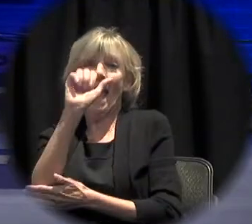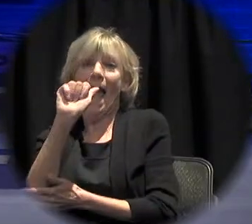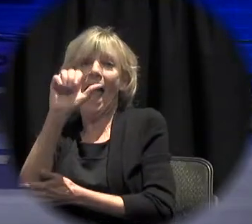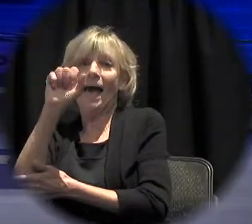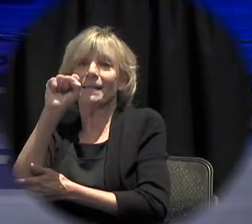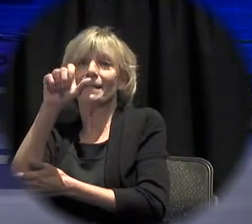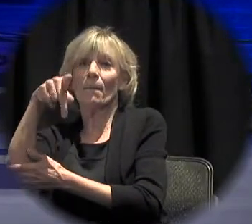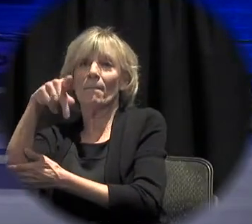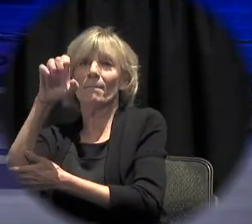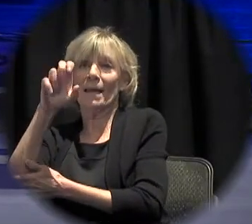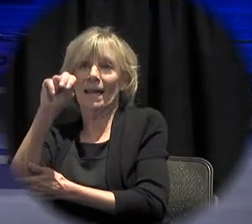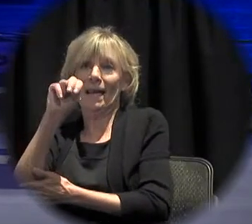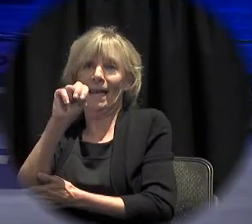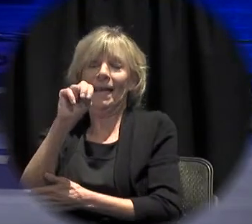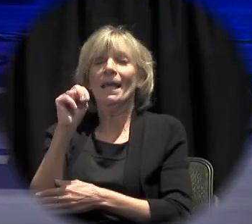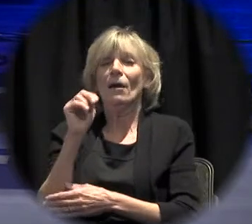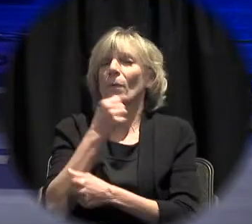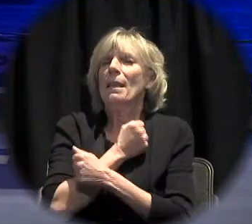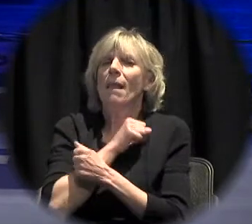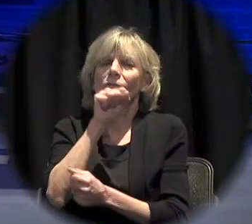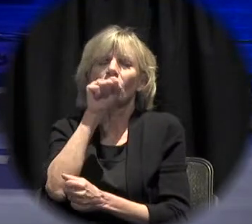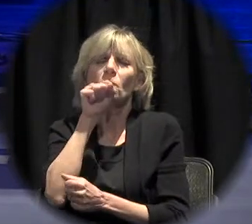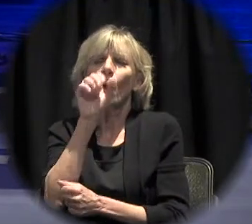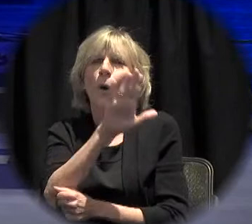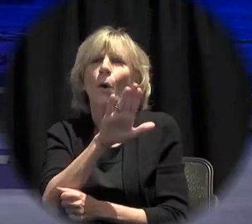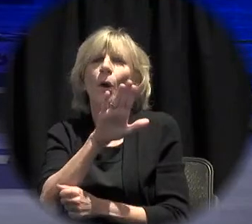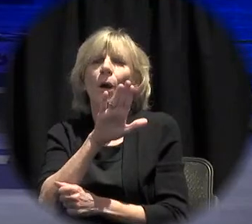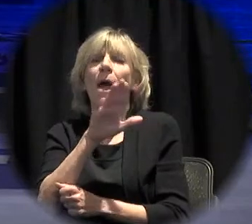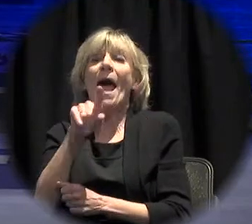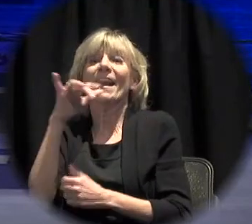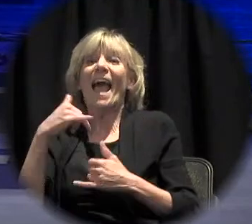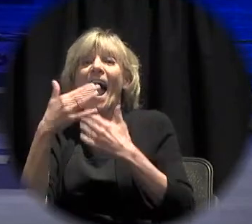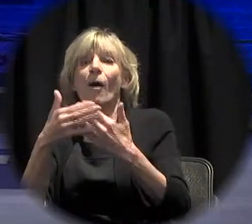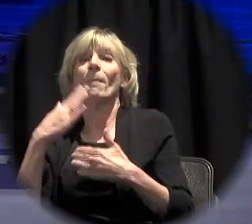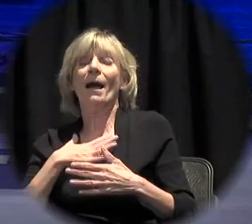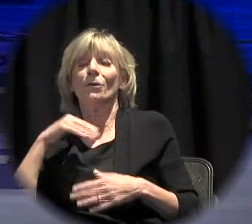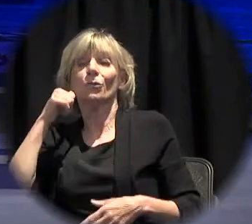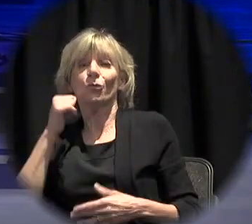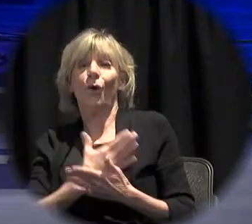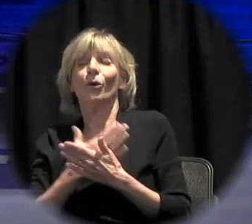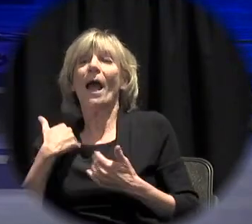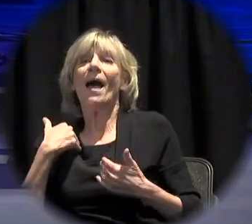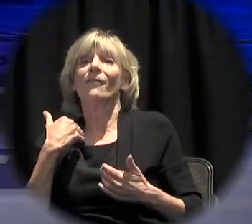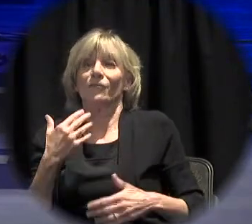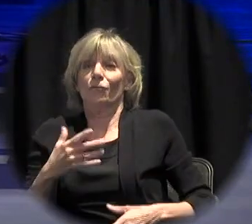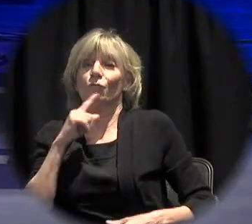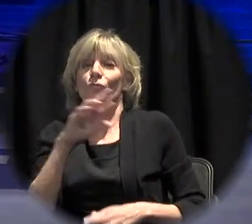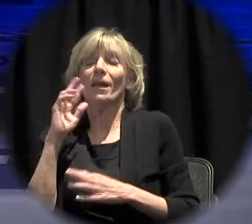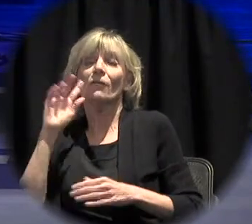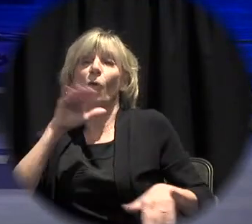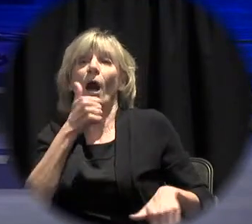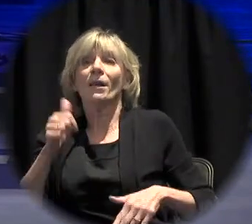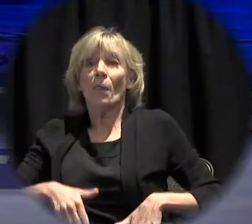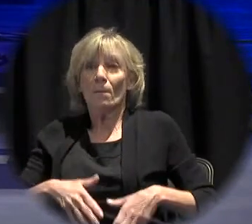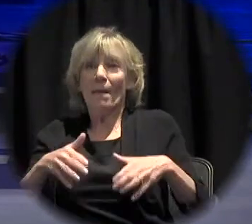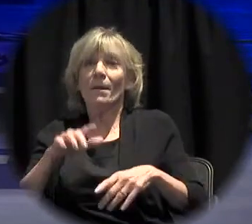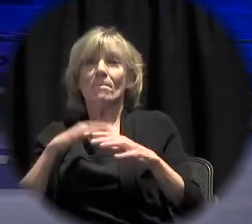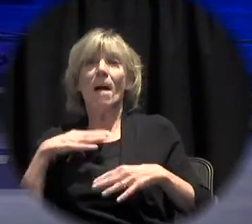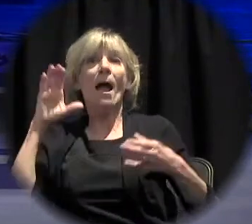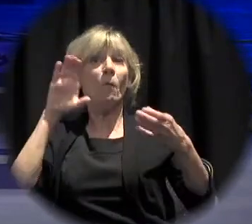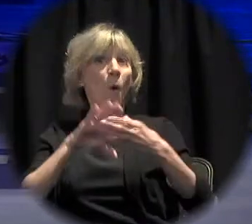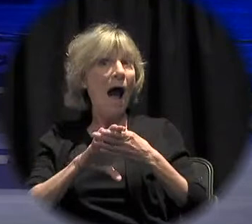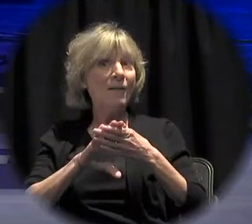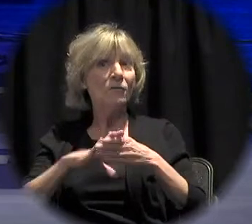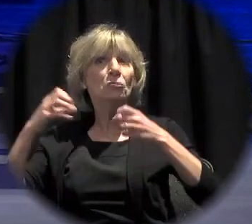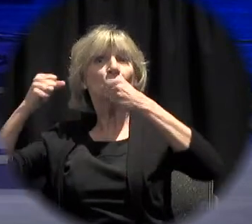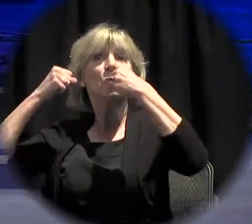dearly. And you'll notice that she is expecting. In fact, my wife is working her way out to Pittsburgh right now. We got a